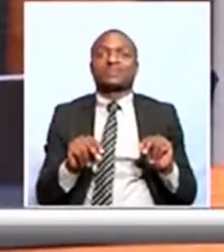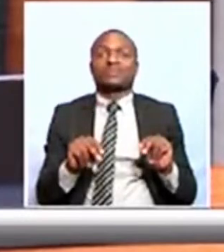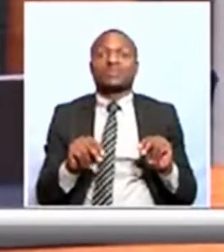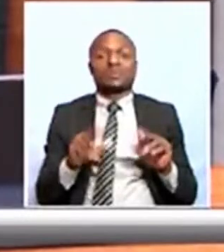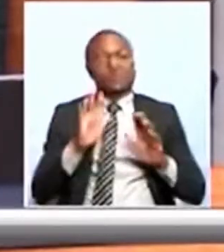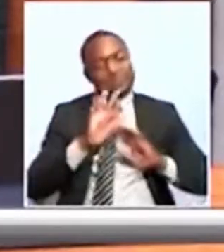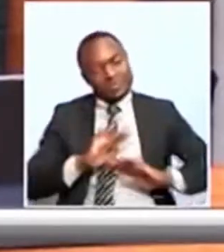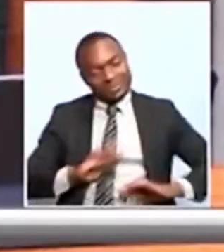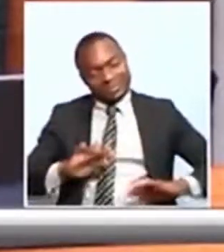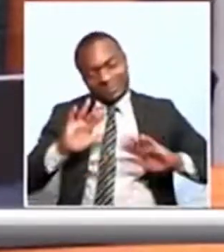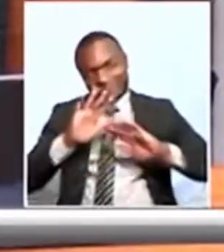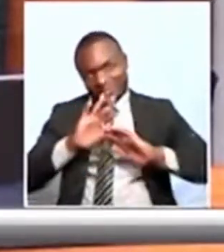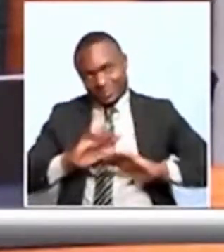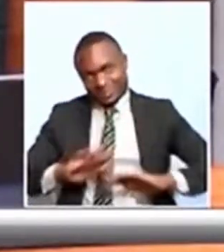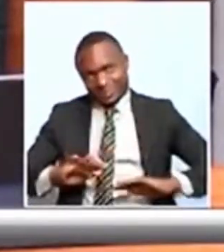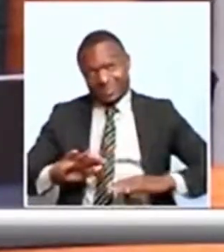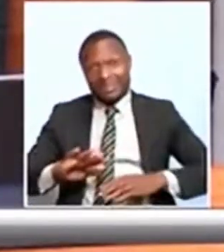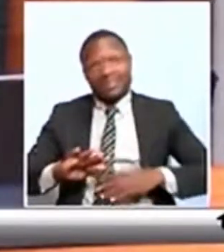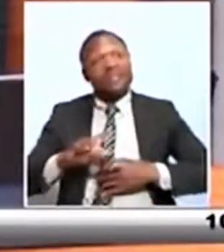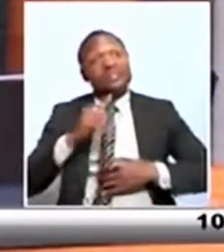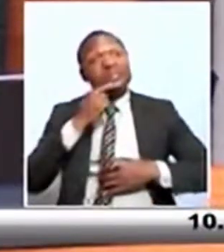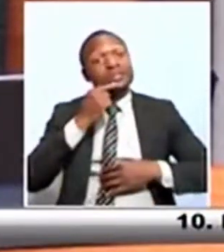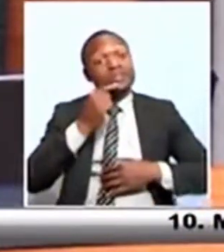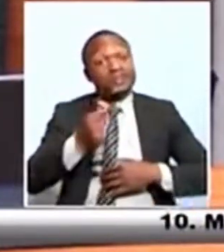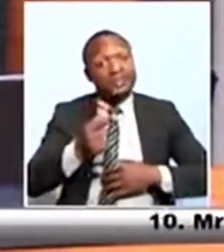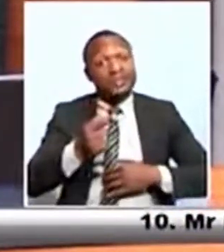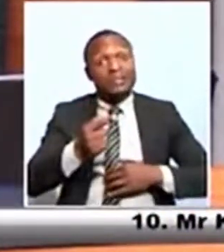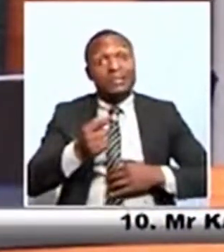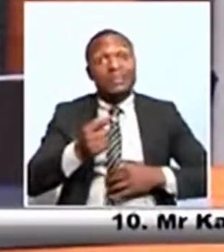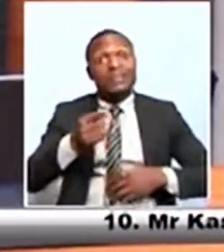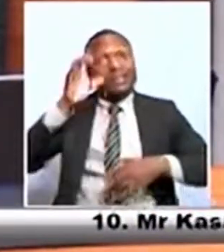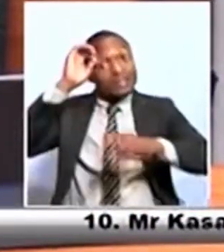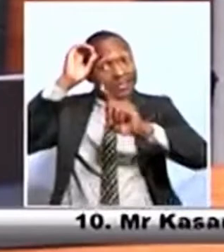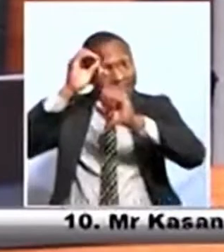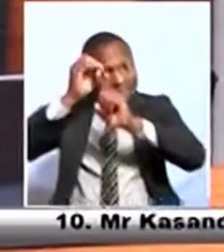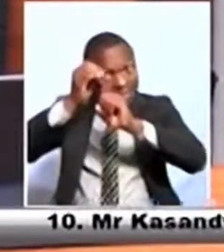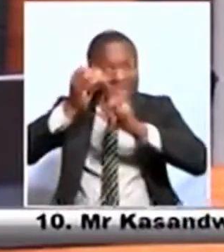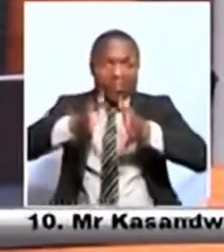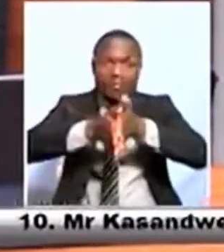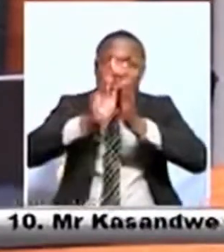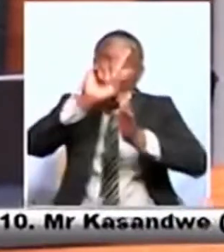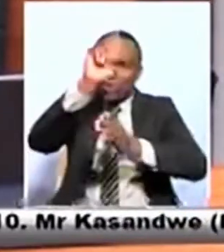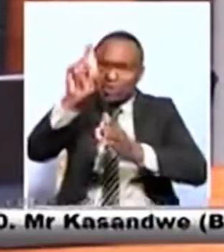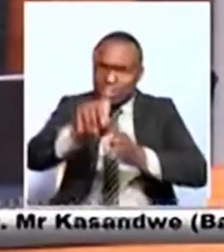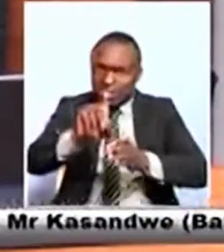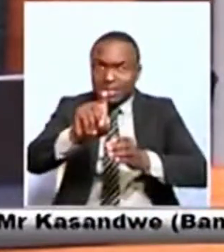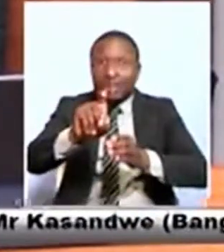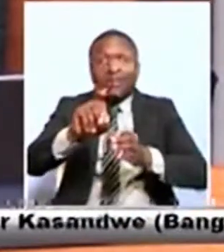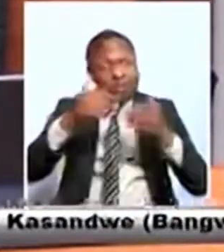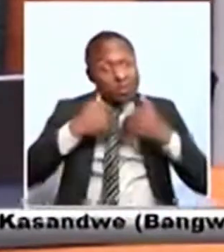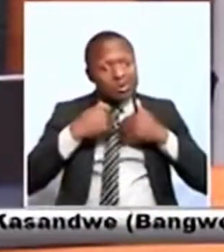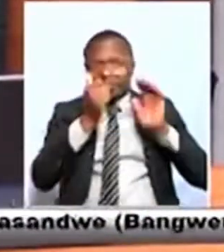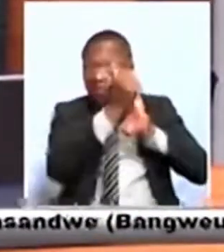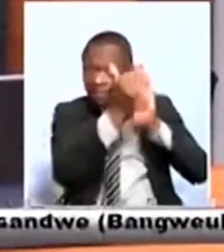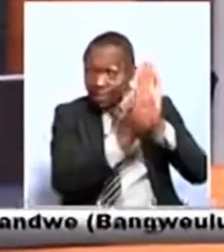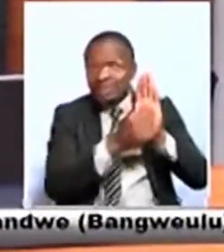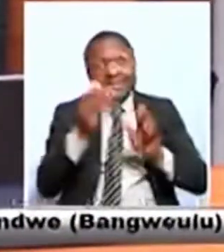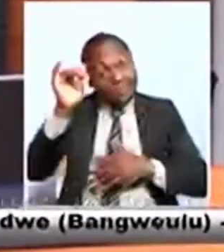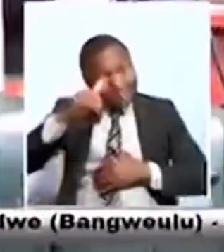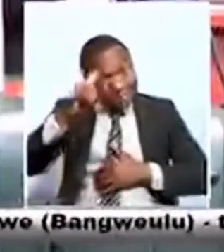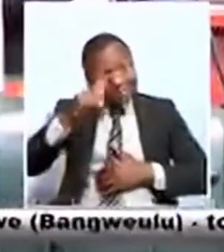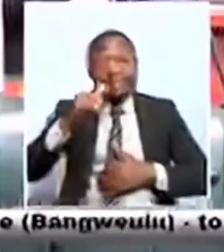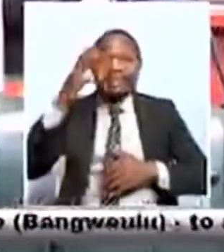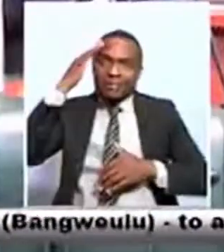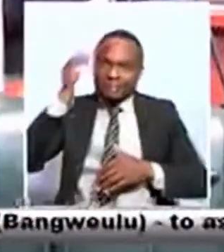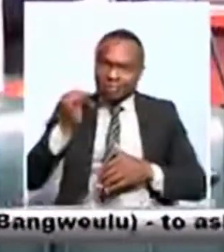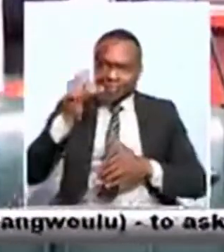order, honorable member, because you said the aim of asking that question, you had an agenda, isn't it? Yes, so that's what